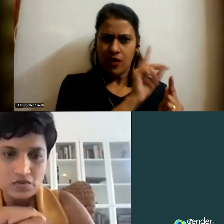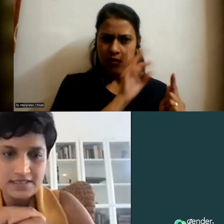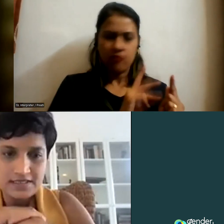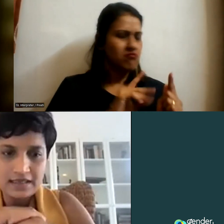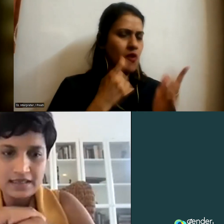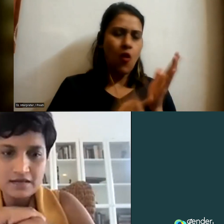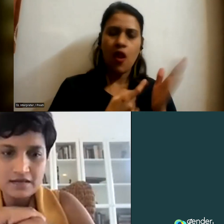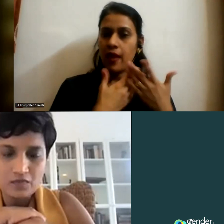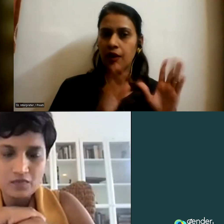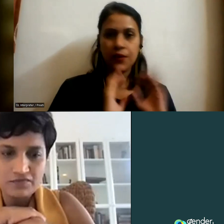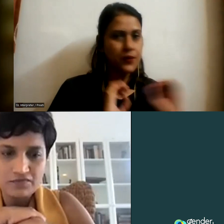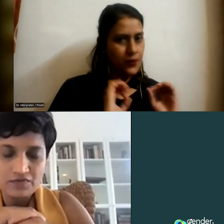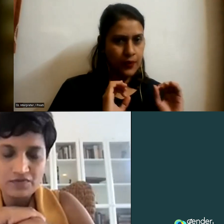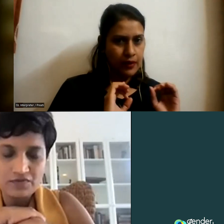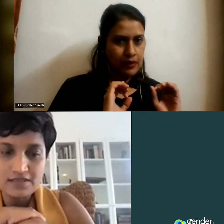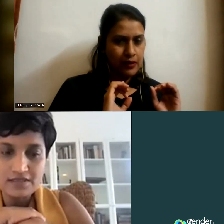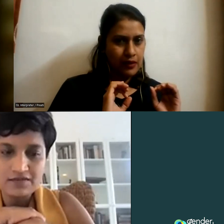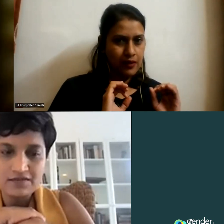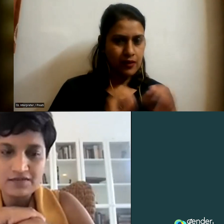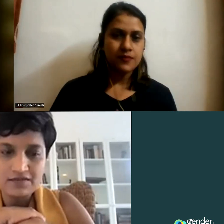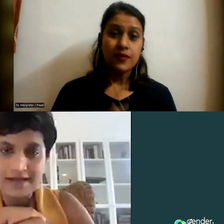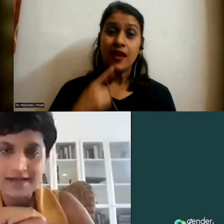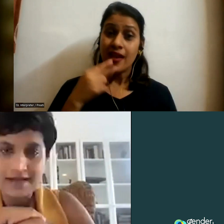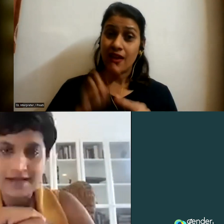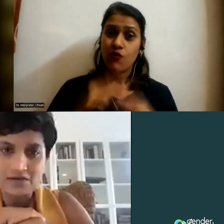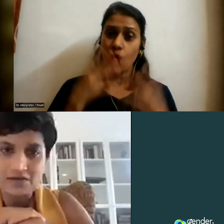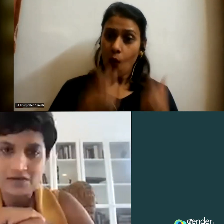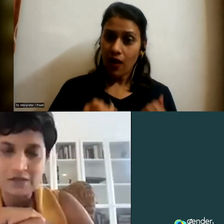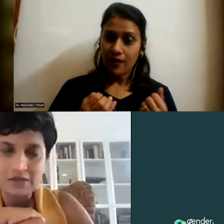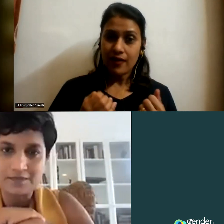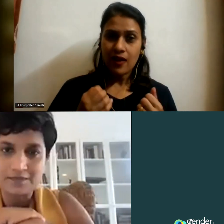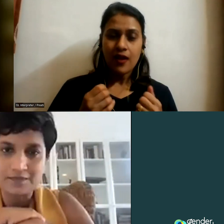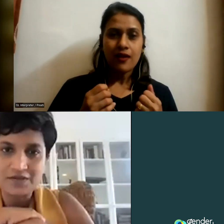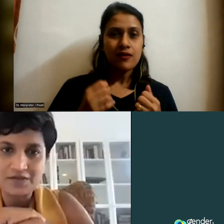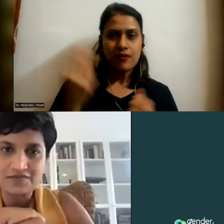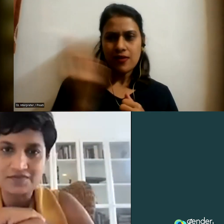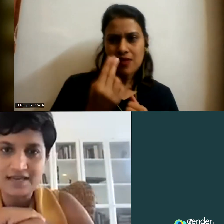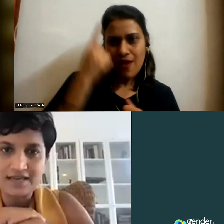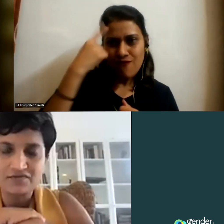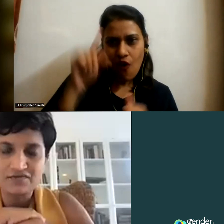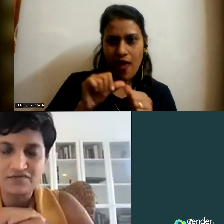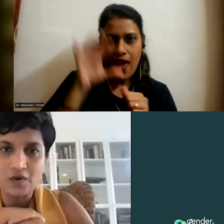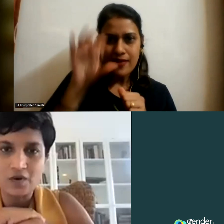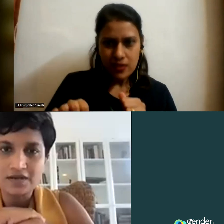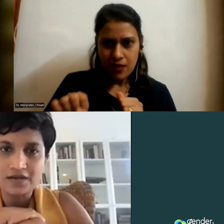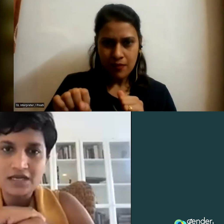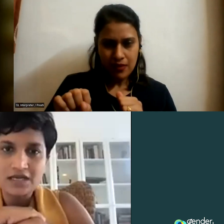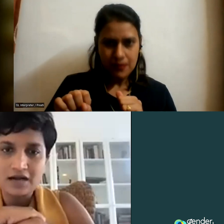to design, if you want to design for accessibility, you kind of design